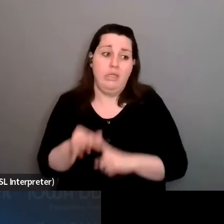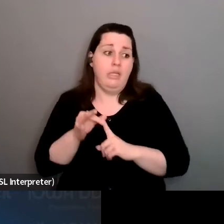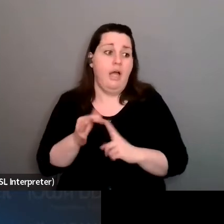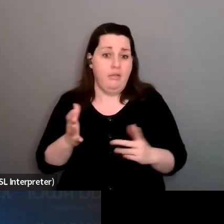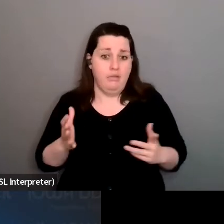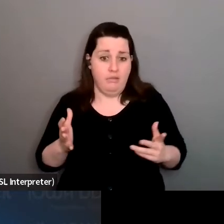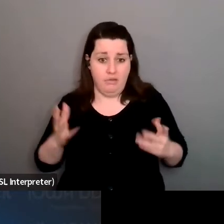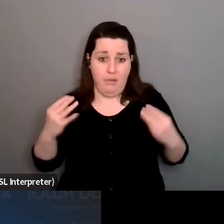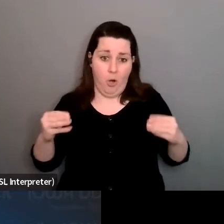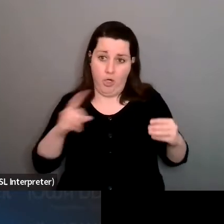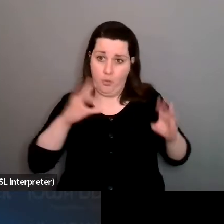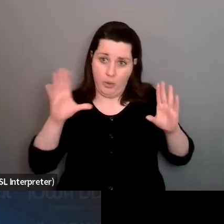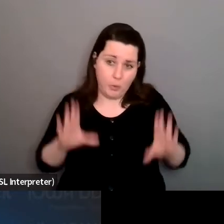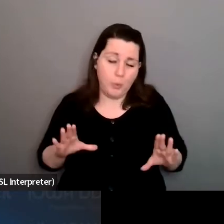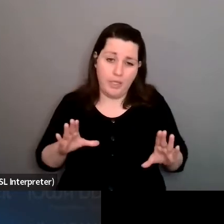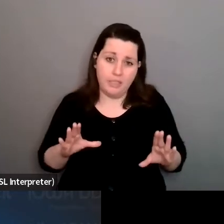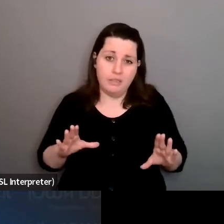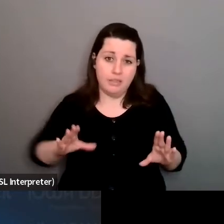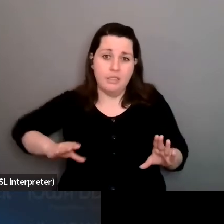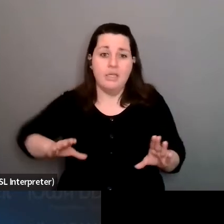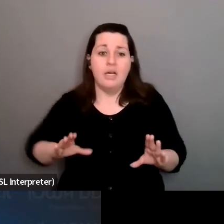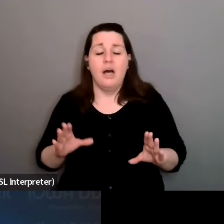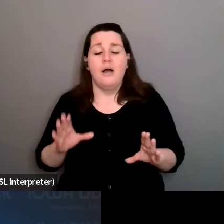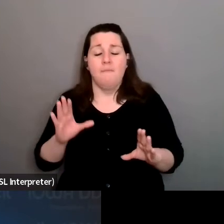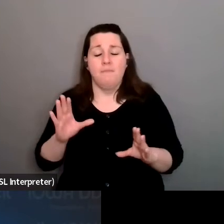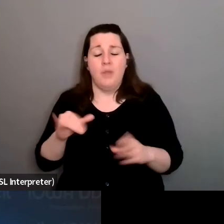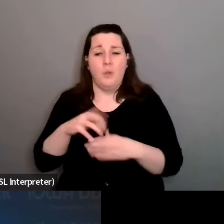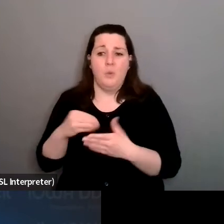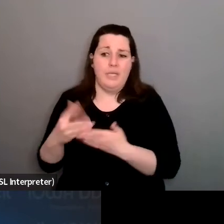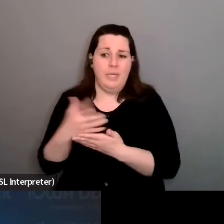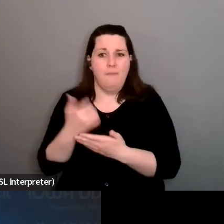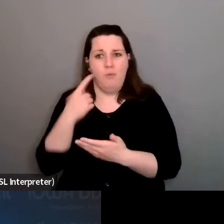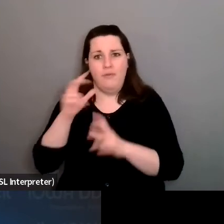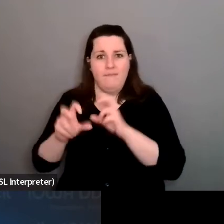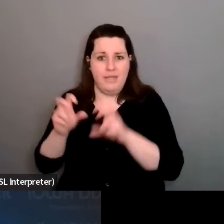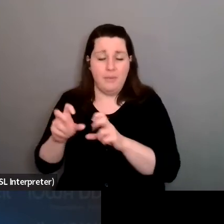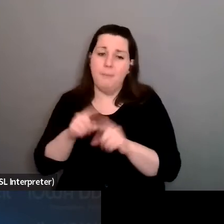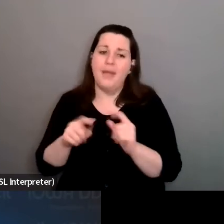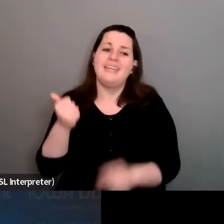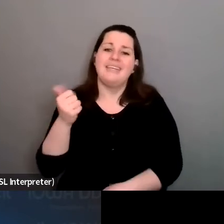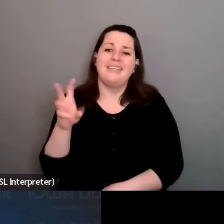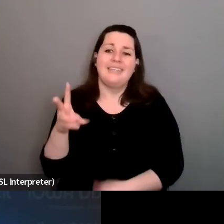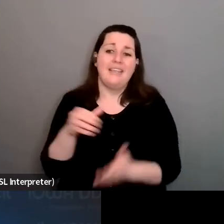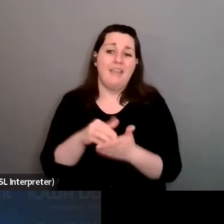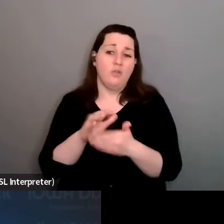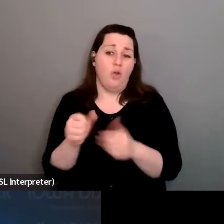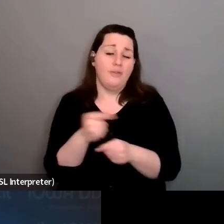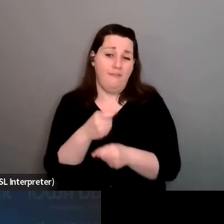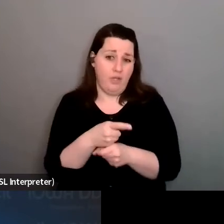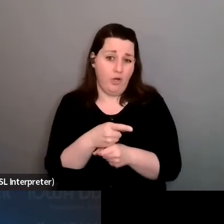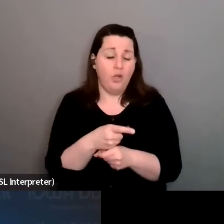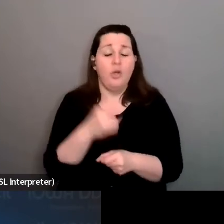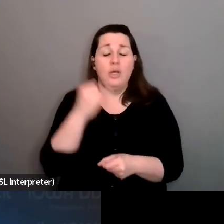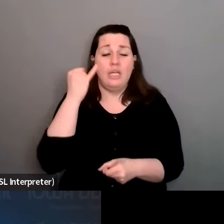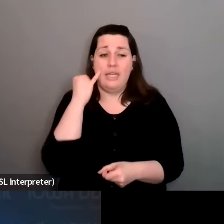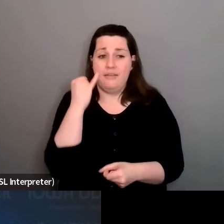that includes the income if you're in one of the investment accounts. But it's 16,000 a year. Now, if you need to roll over money,